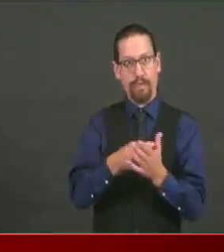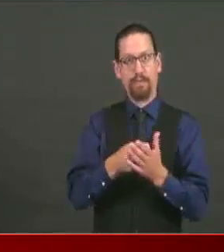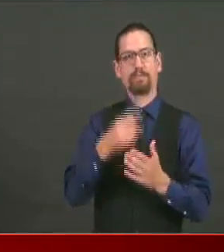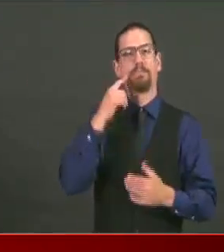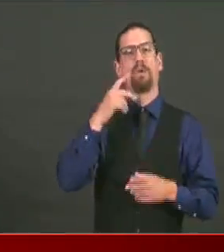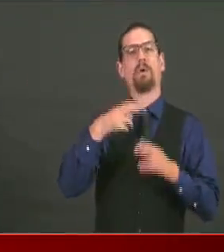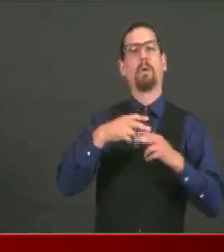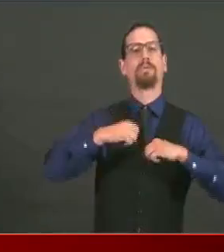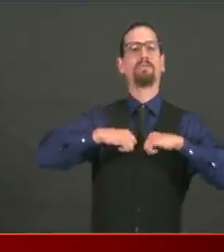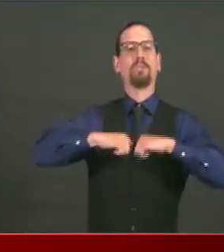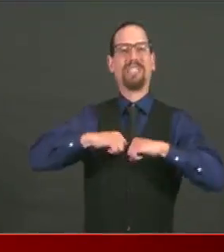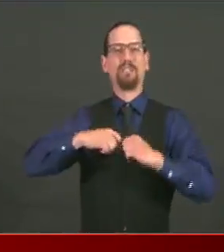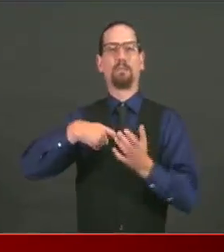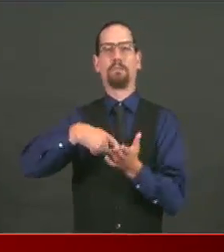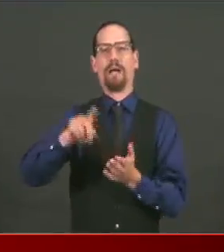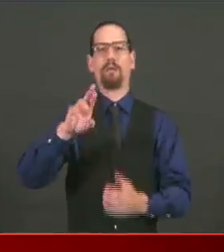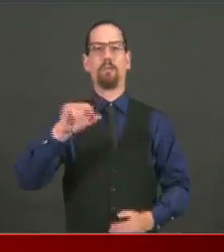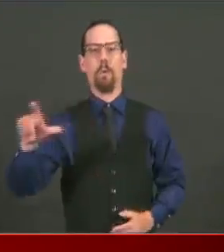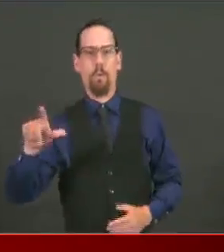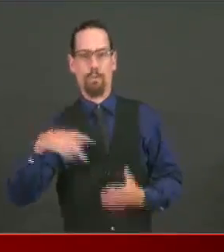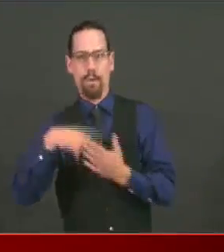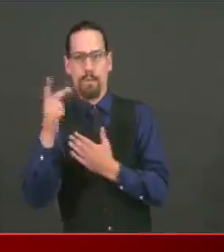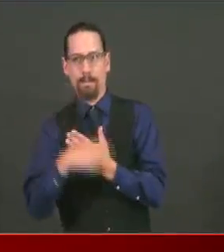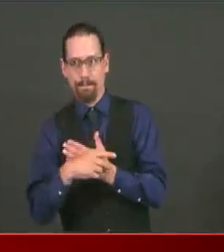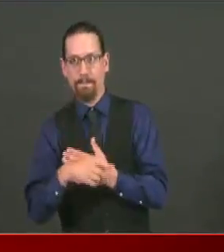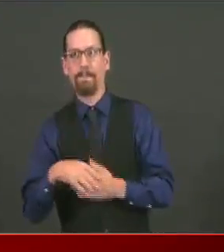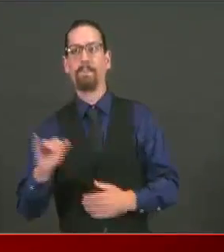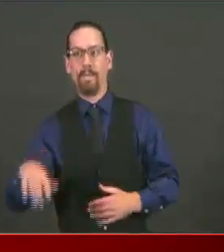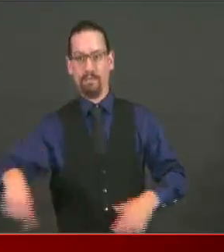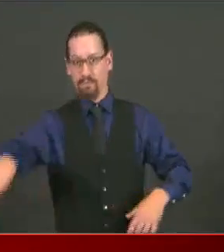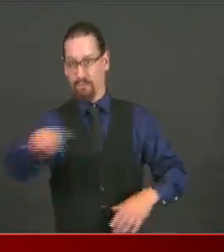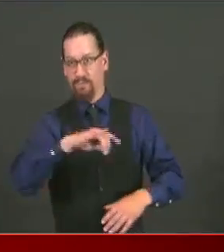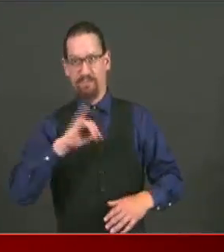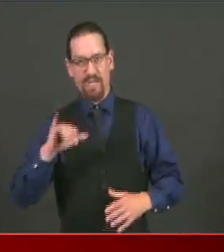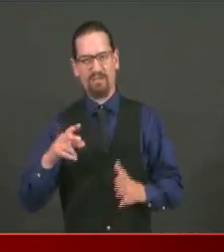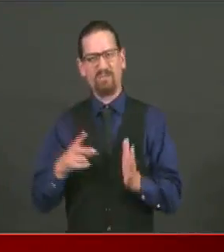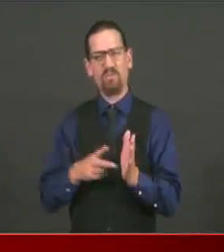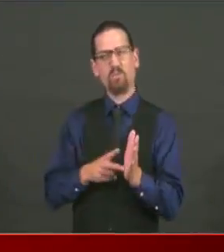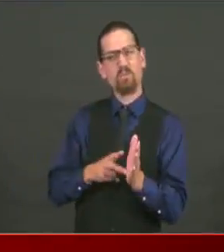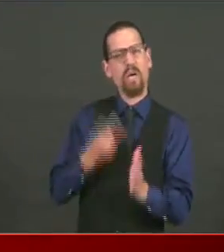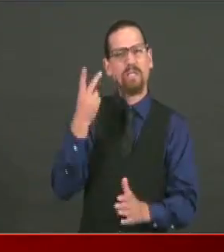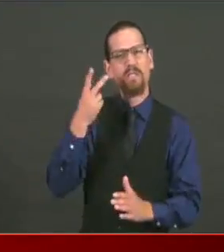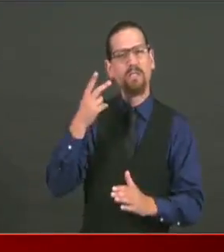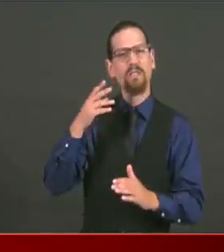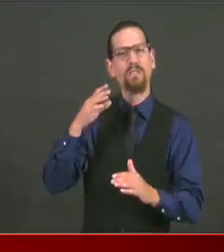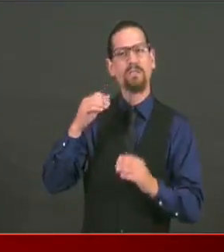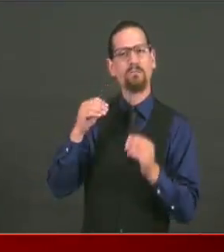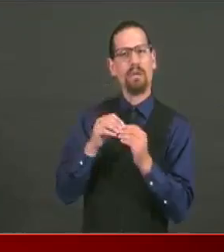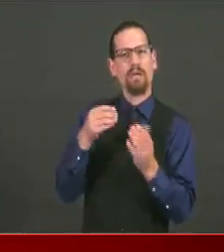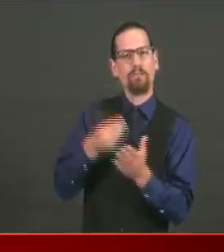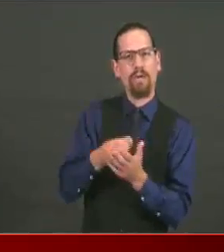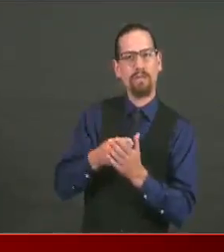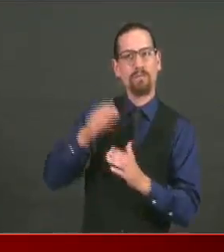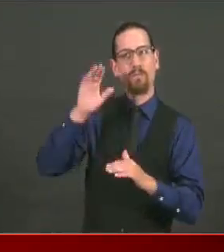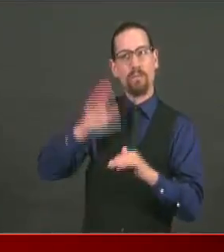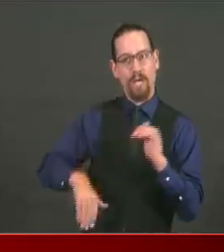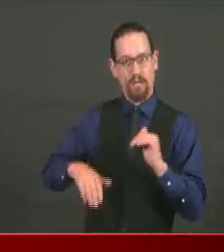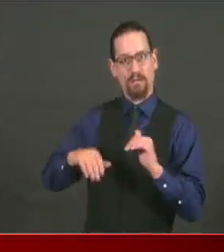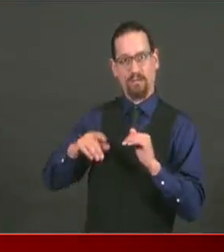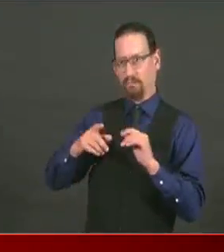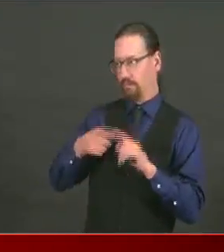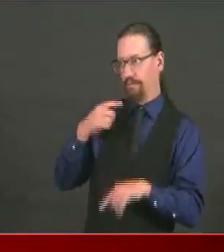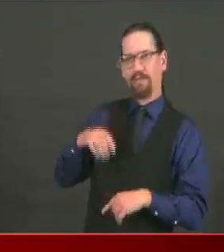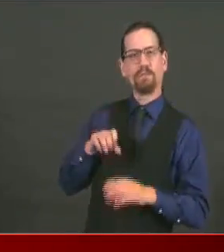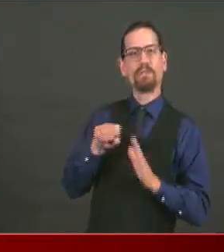$2.3 billion. That's twice as much as the state's getting in our CARES Act funding. In addition,